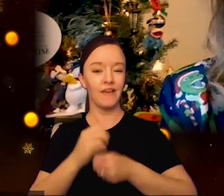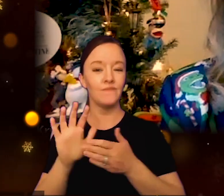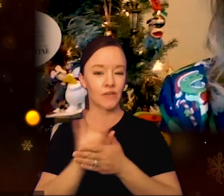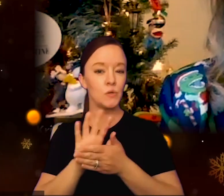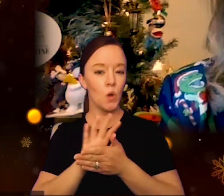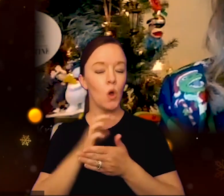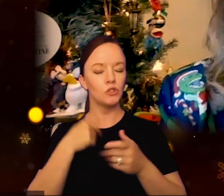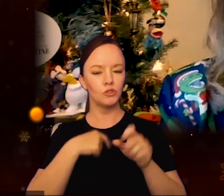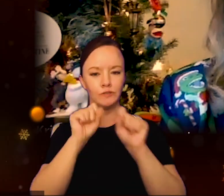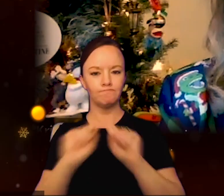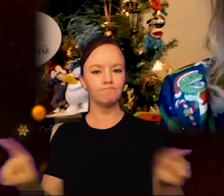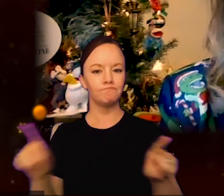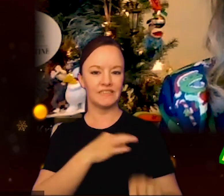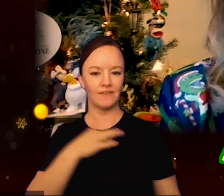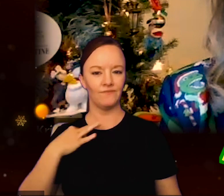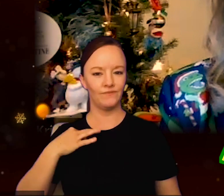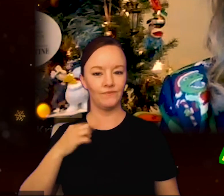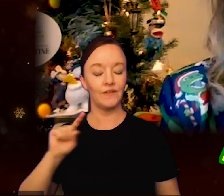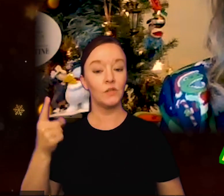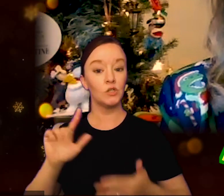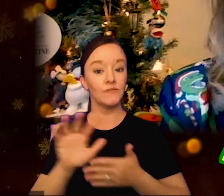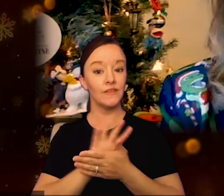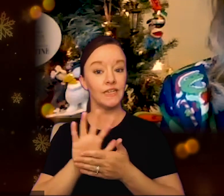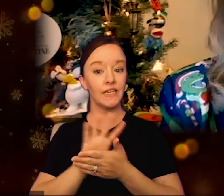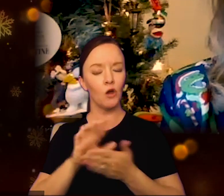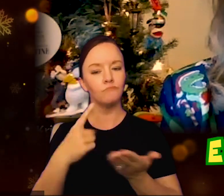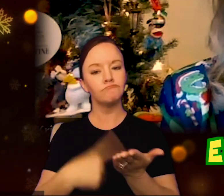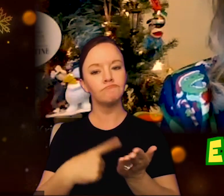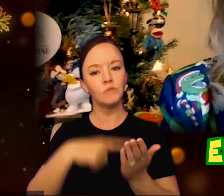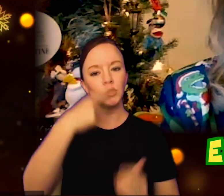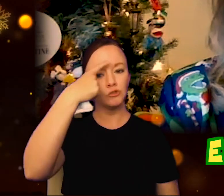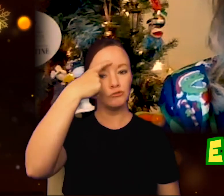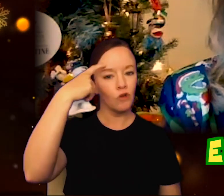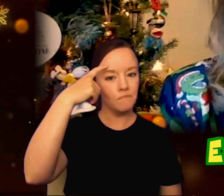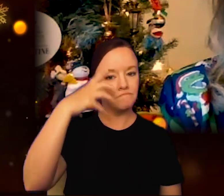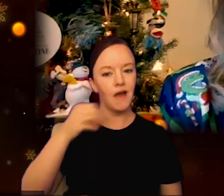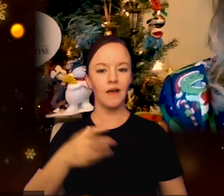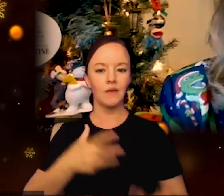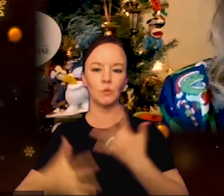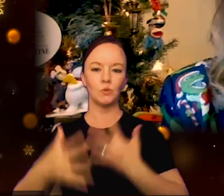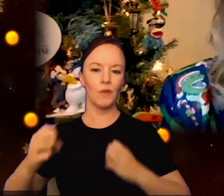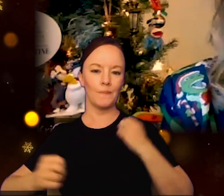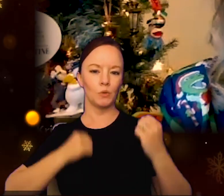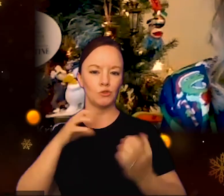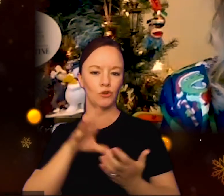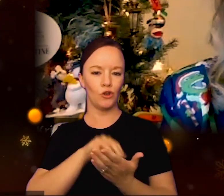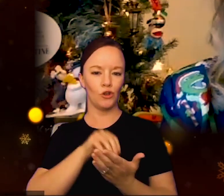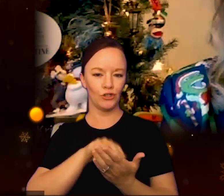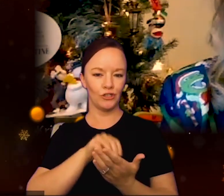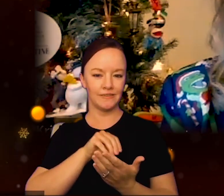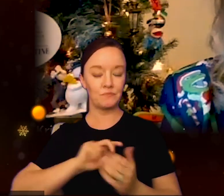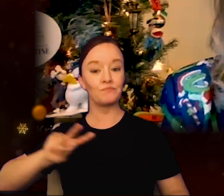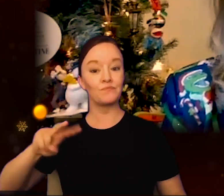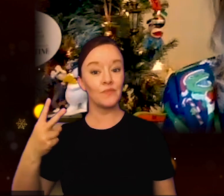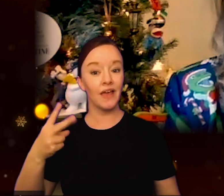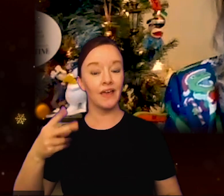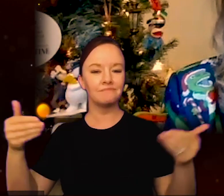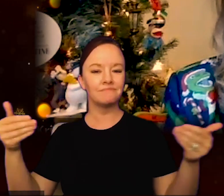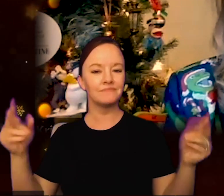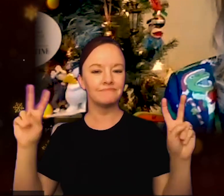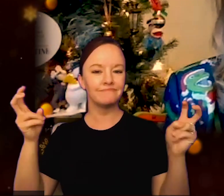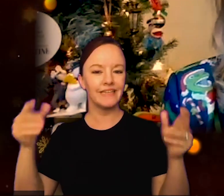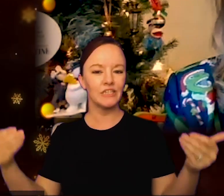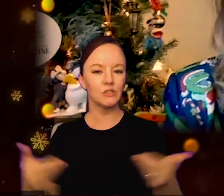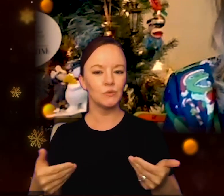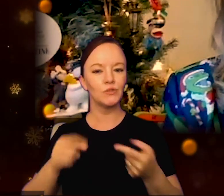all staff. The first video addressed trauma and social emotional learning, and the second, Introduction